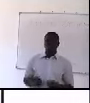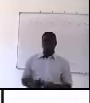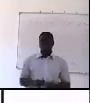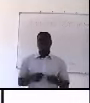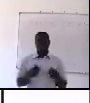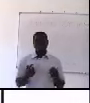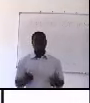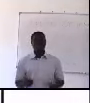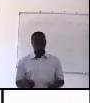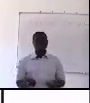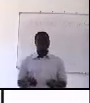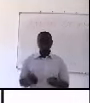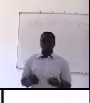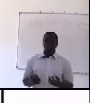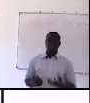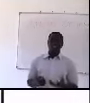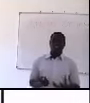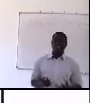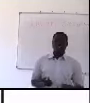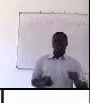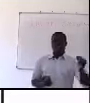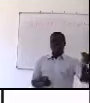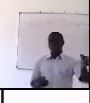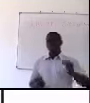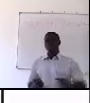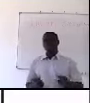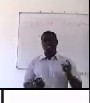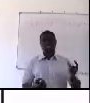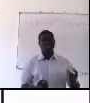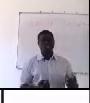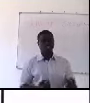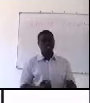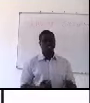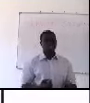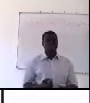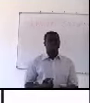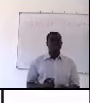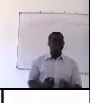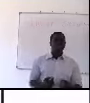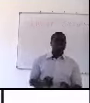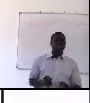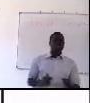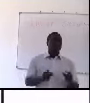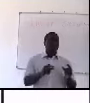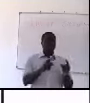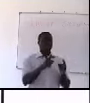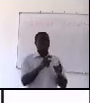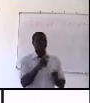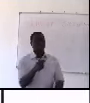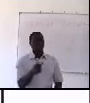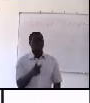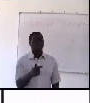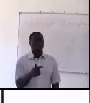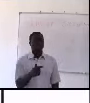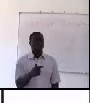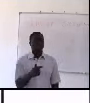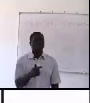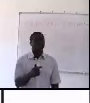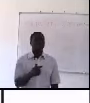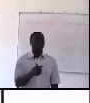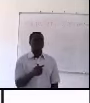a nucleus. And you know what is the function of the nucleus? It controls the activity of the cell. And this neuron is a